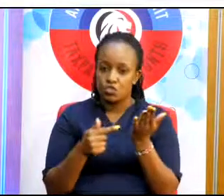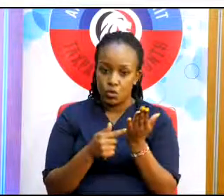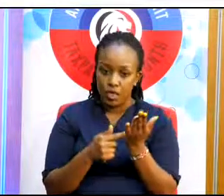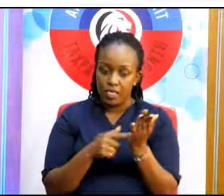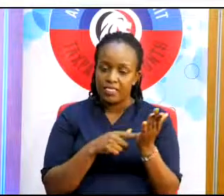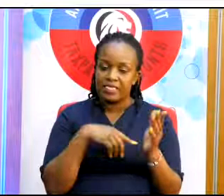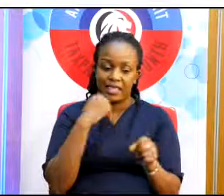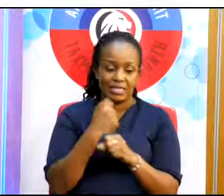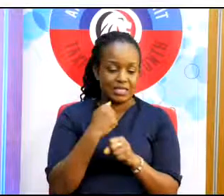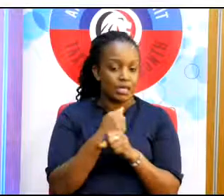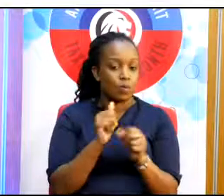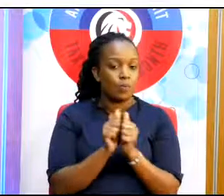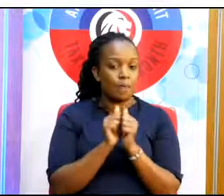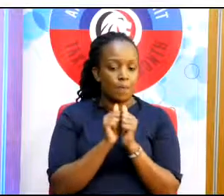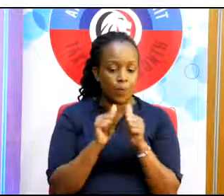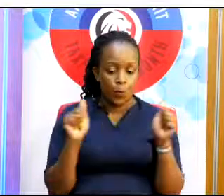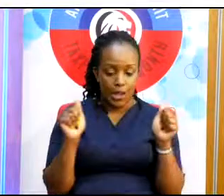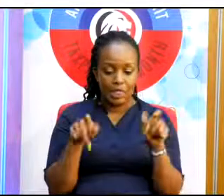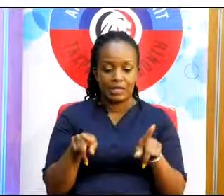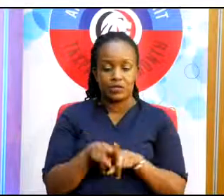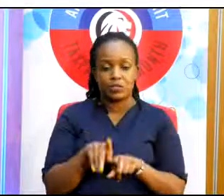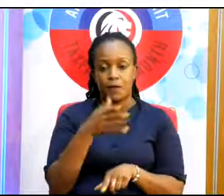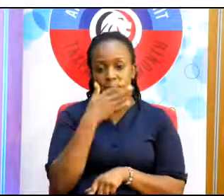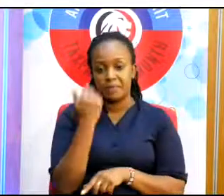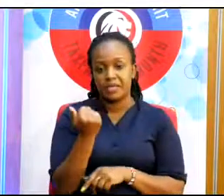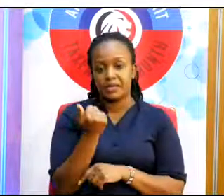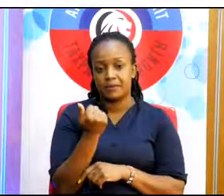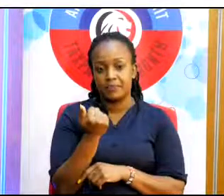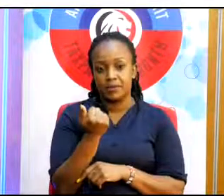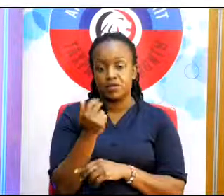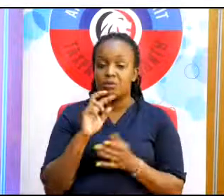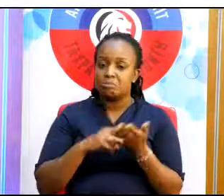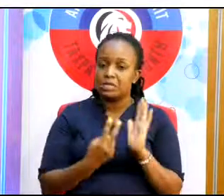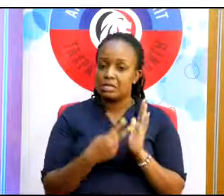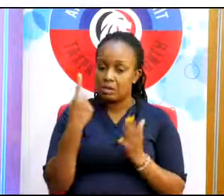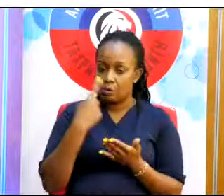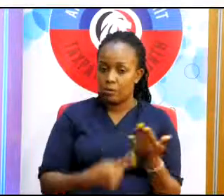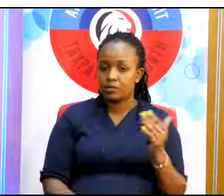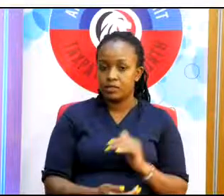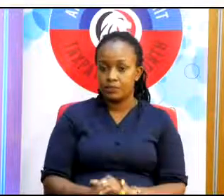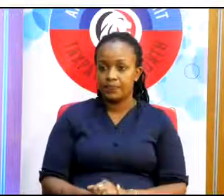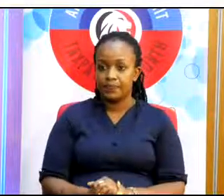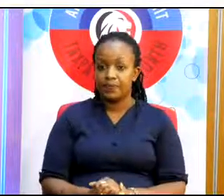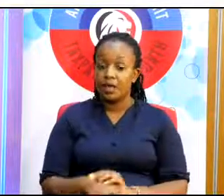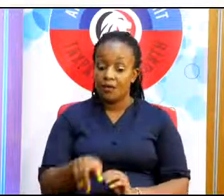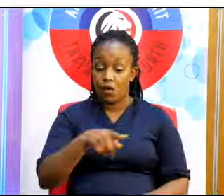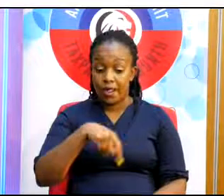better than those that were not. So for us, we were able to,